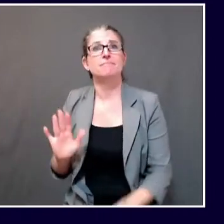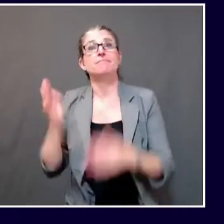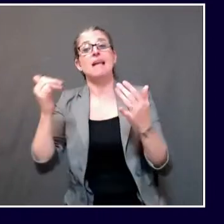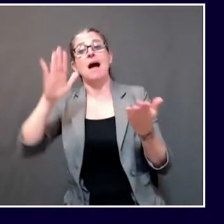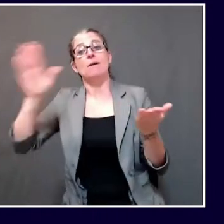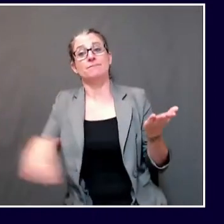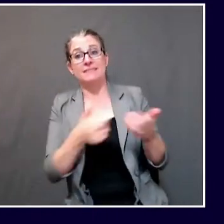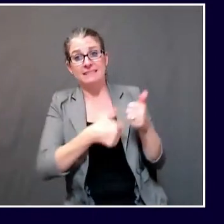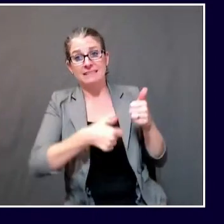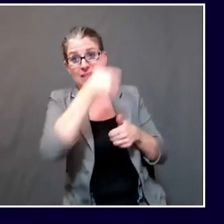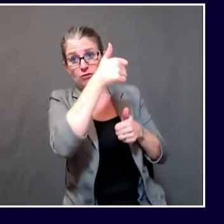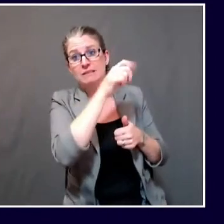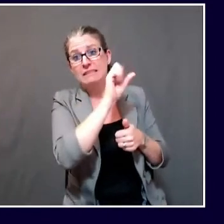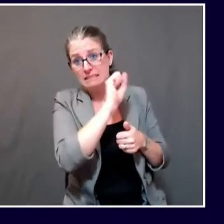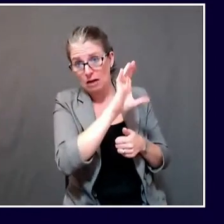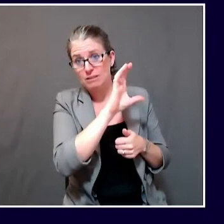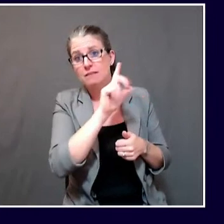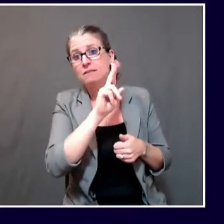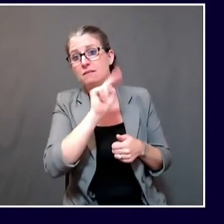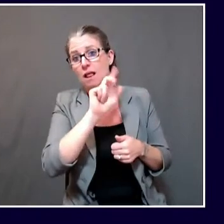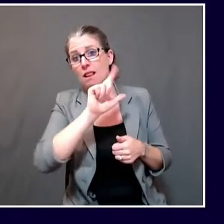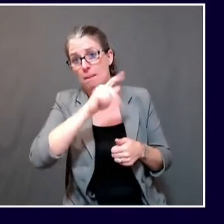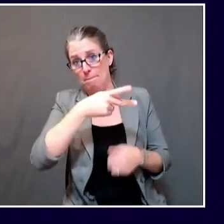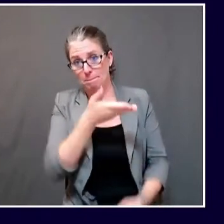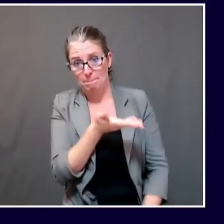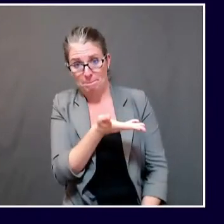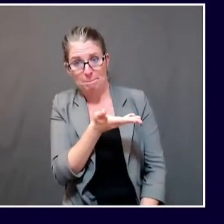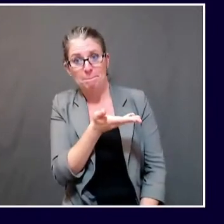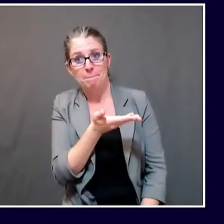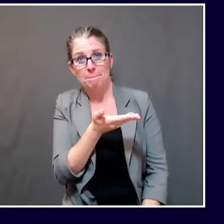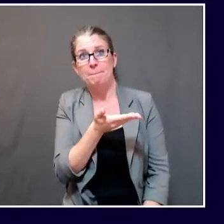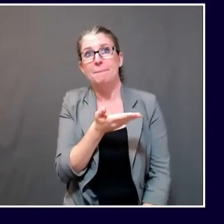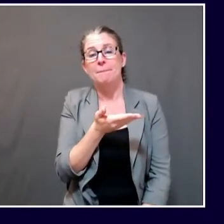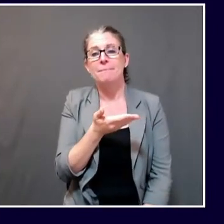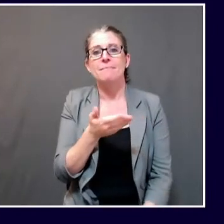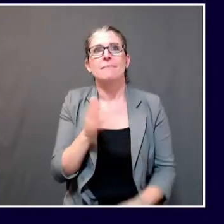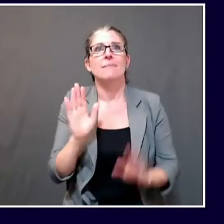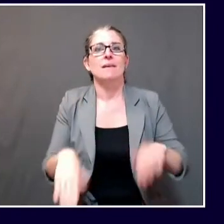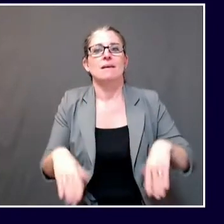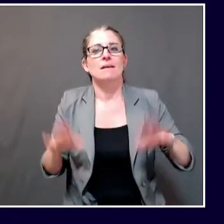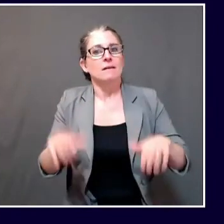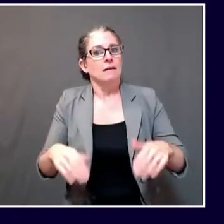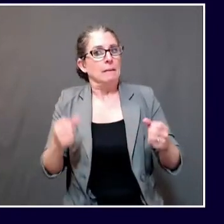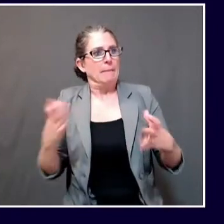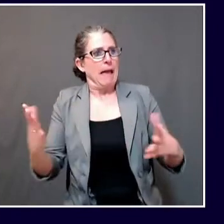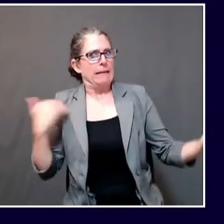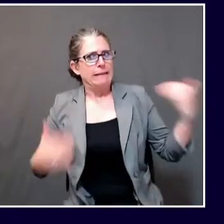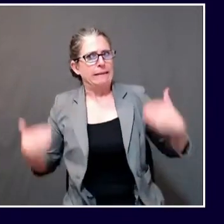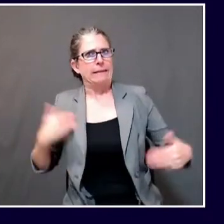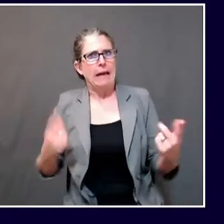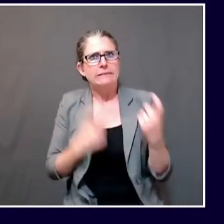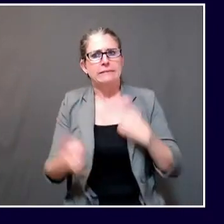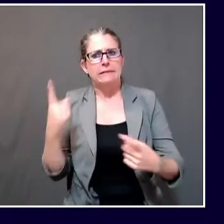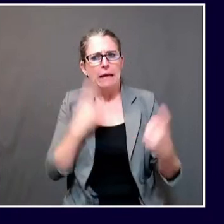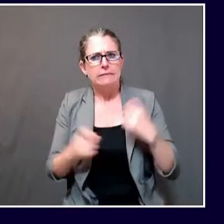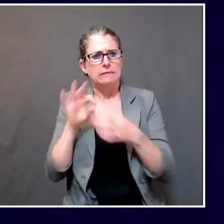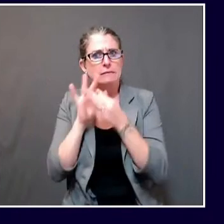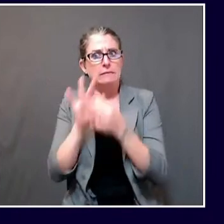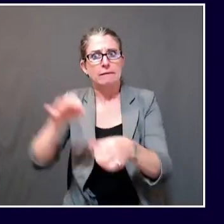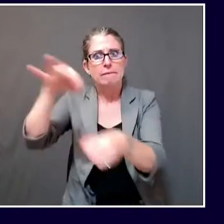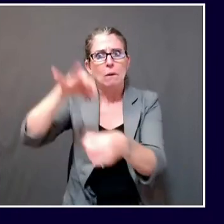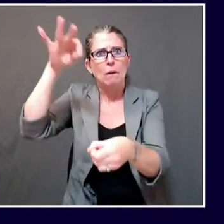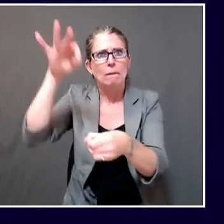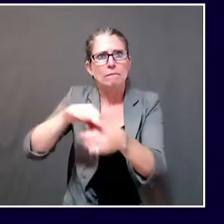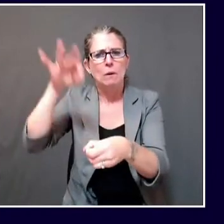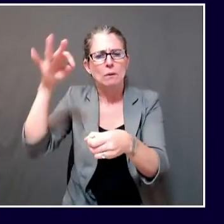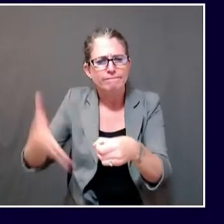lot of questions about the conduct of the election, given the state of the global pandemic, something that we've been working on quite closely with your office since the